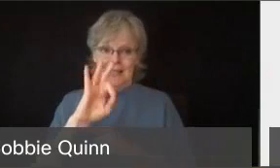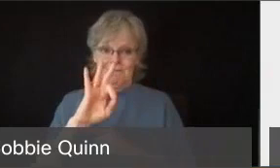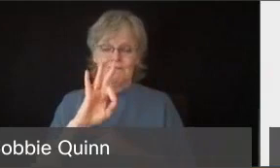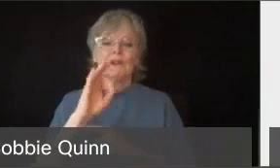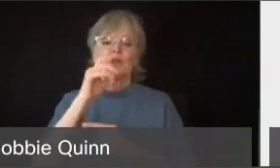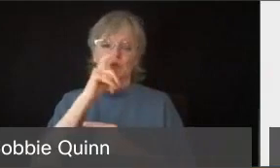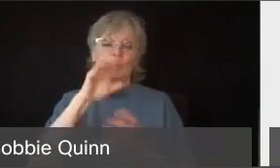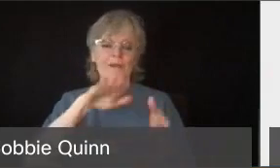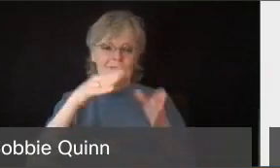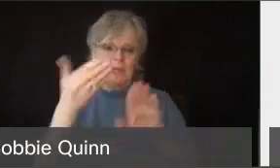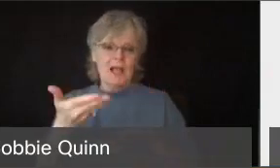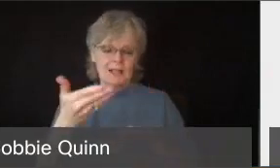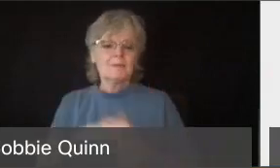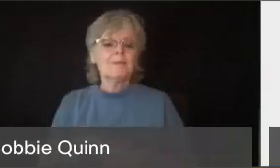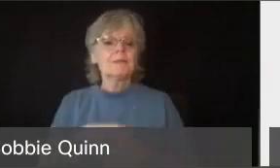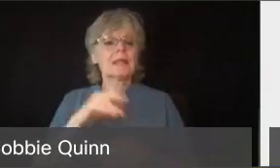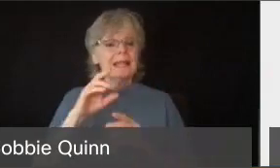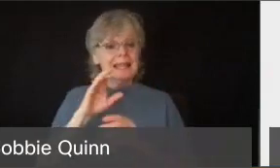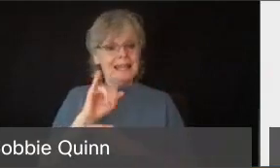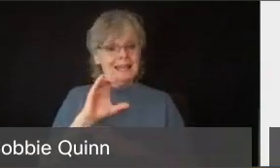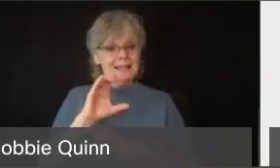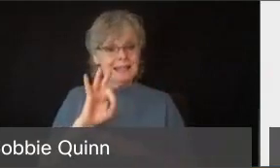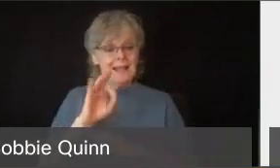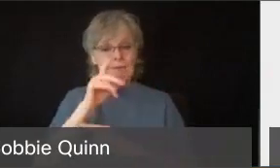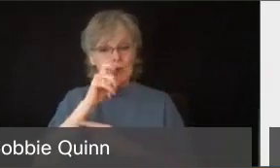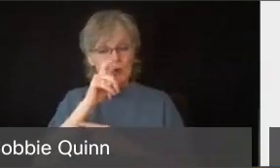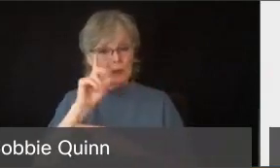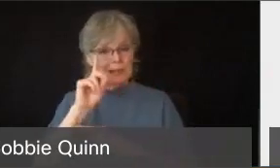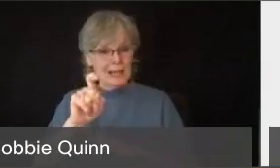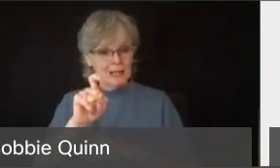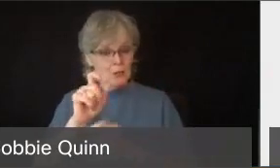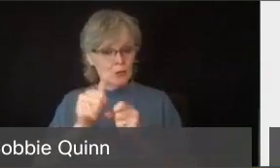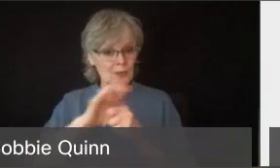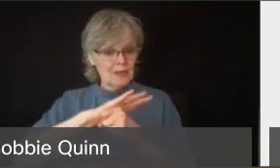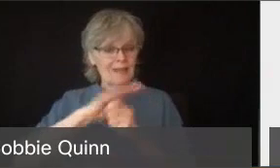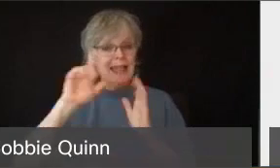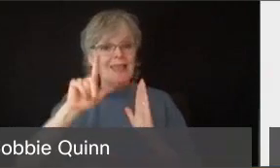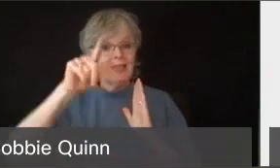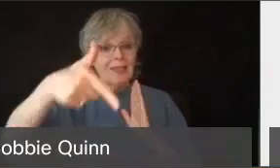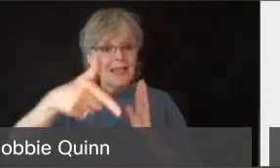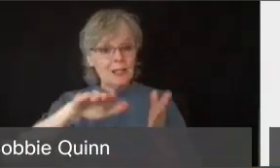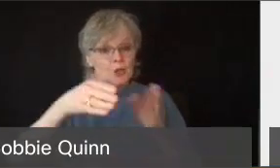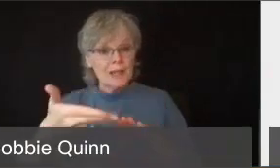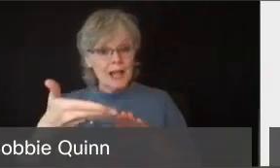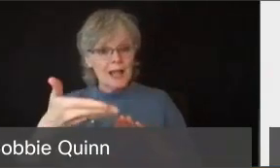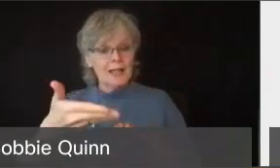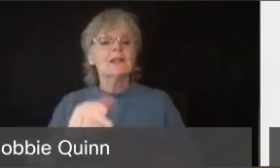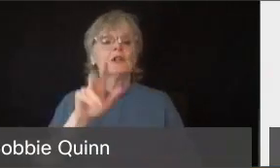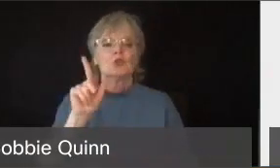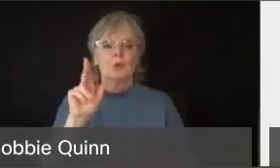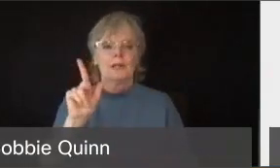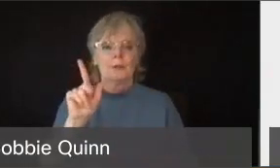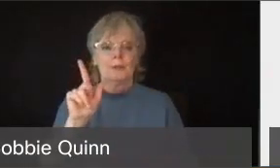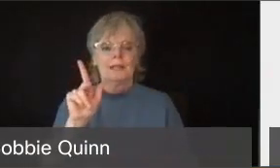have died. Of the people in ICFs who've been diagnosed with COVID and subsequently have died, there are 23. So